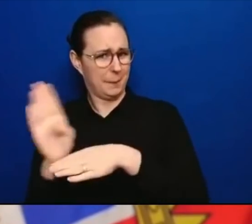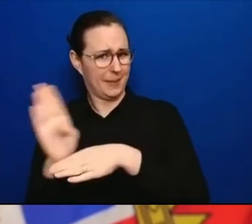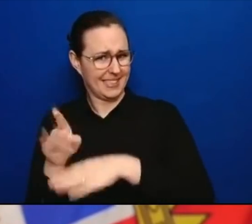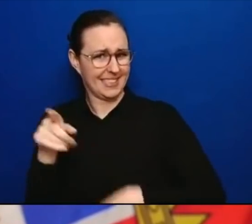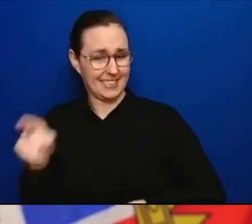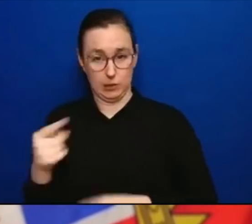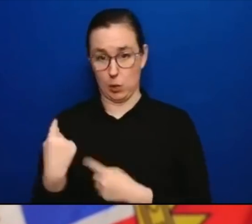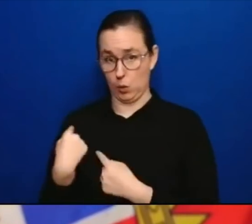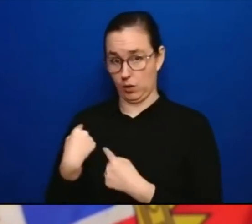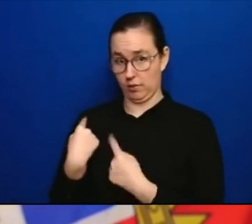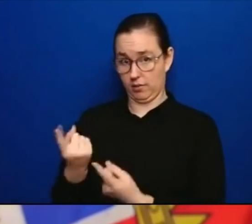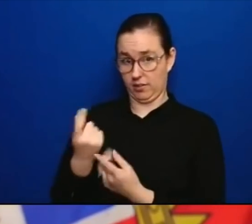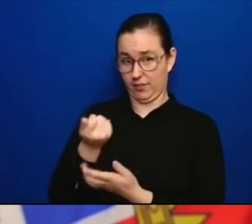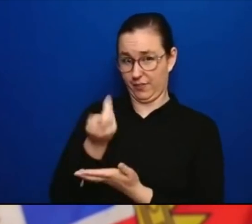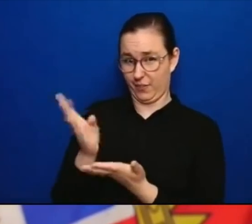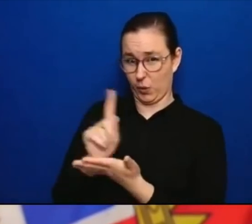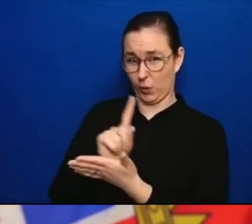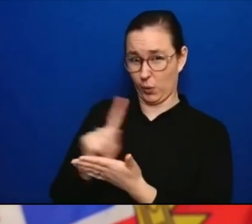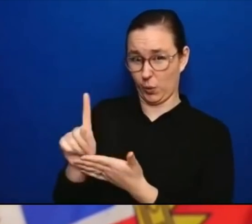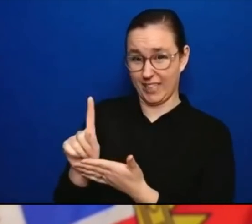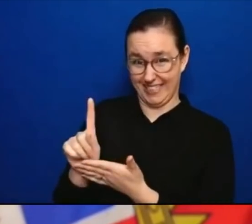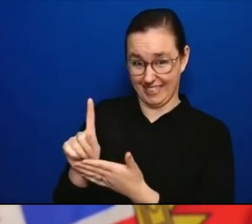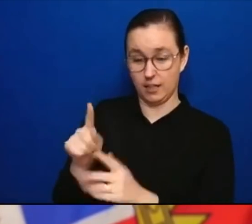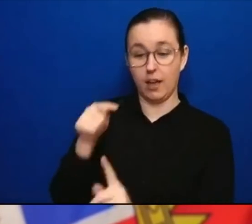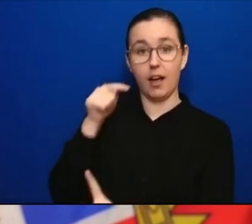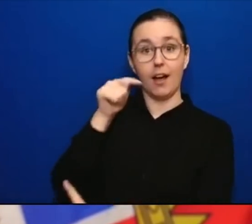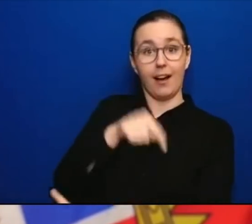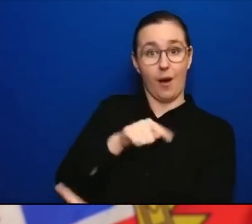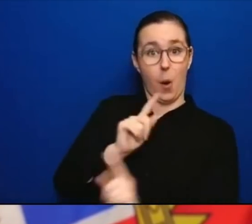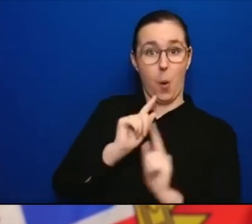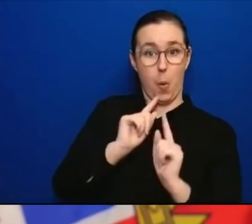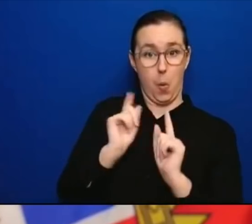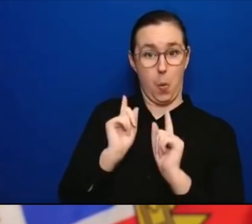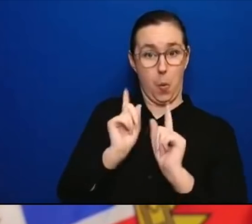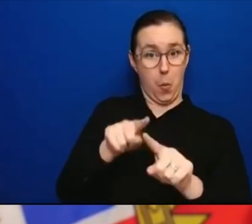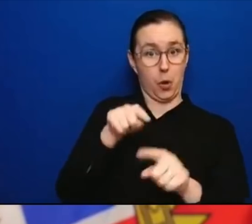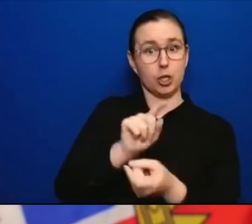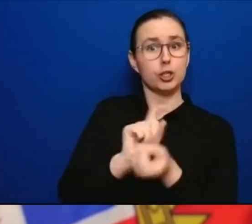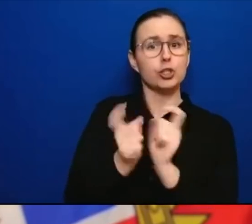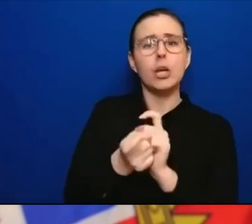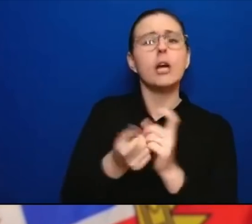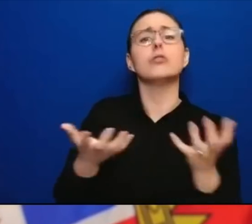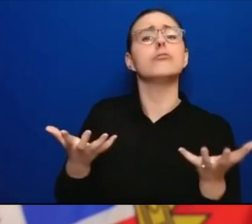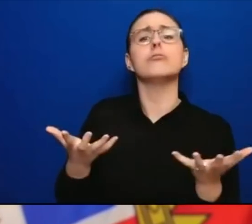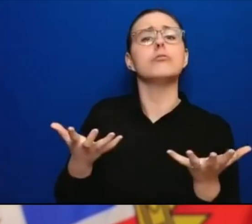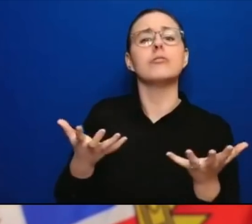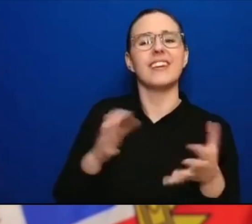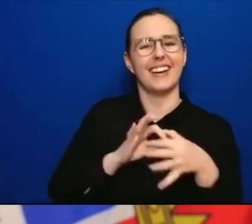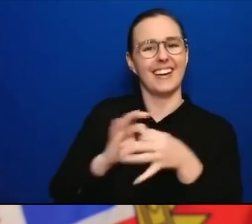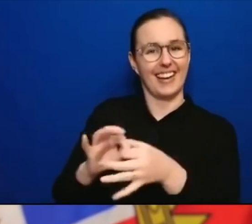There's been more interest in that in the last few weeks since we changed the orders around